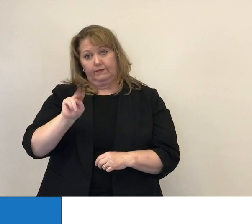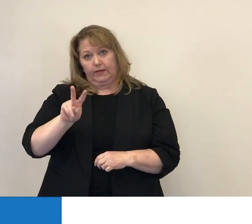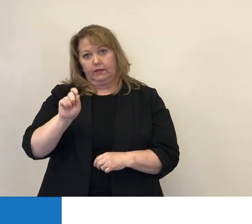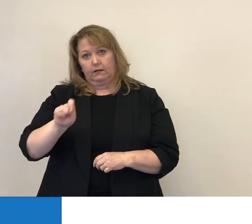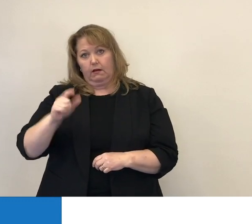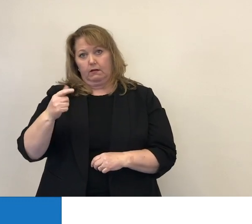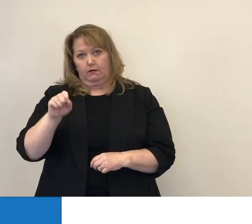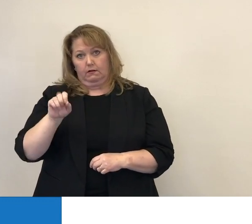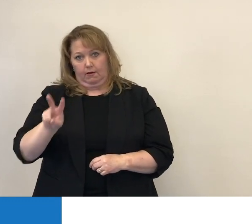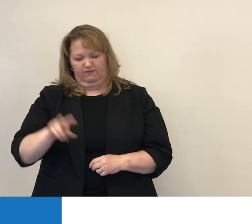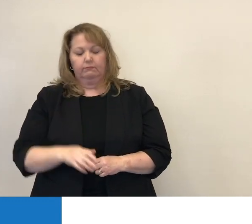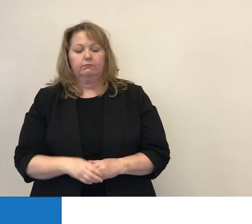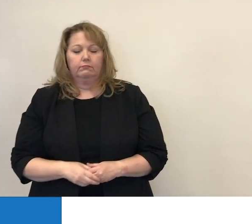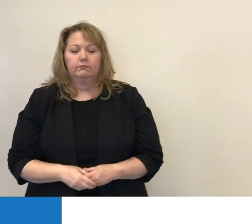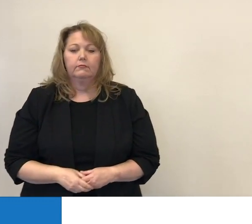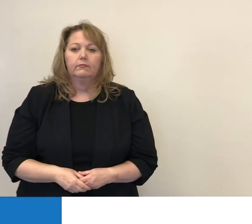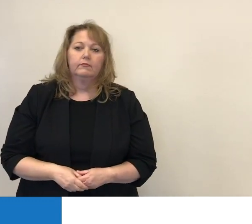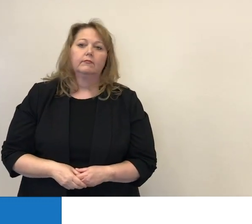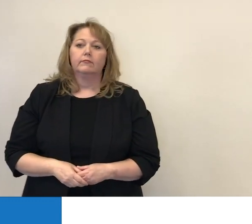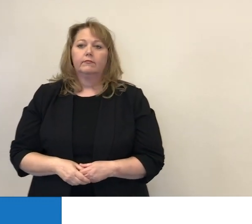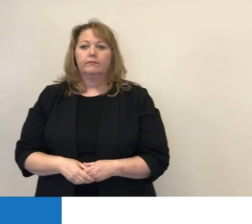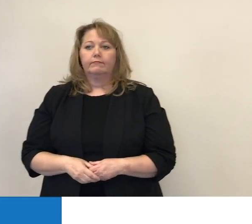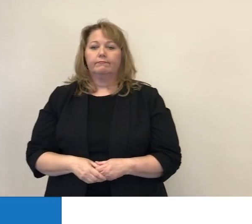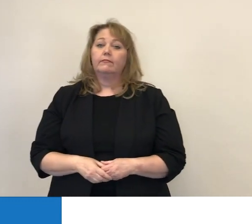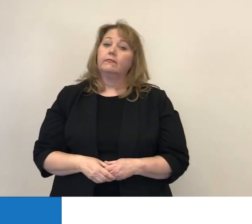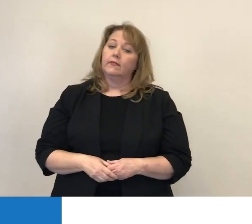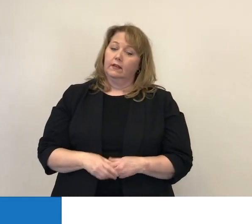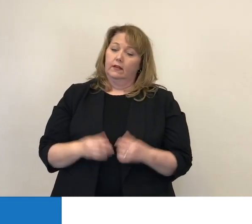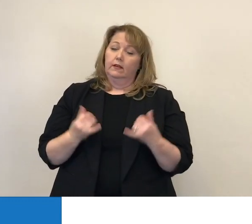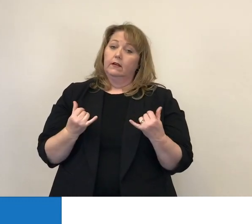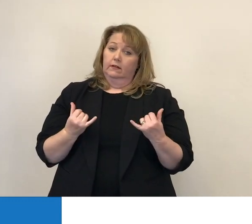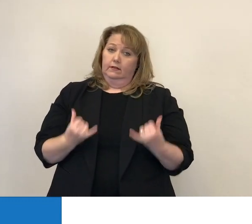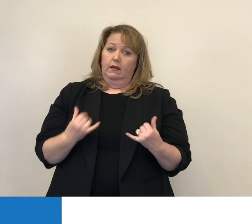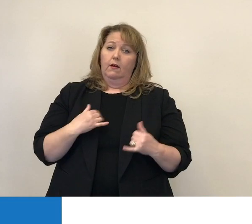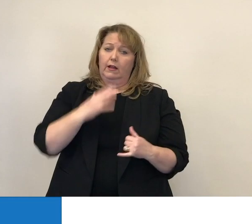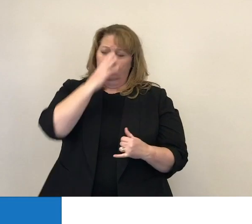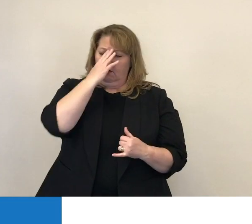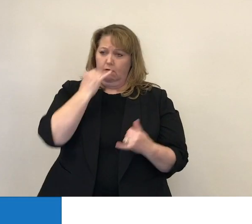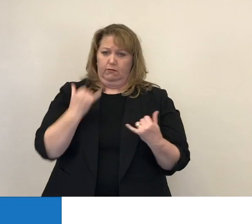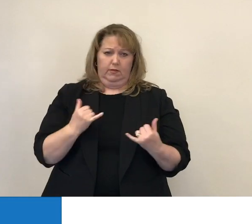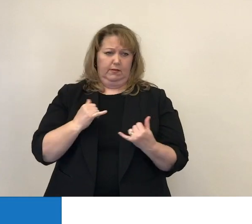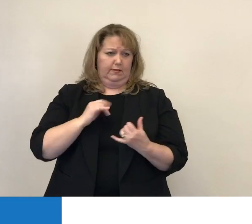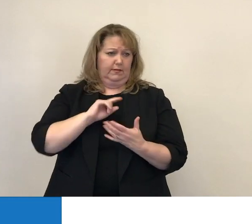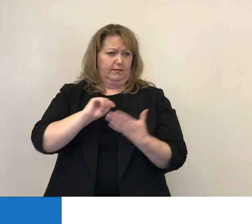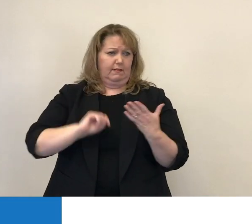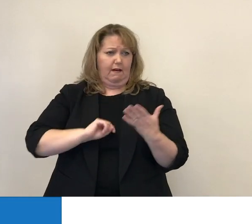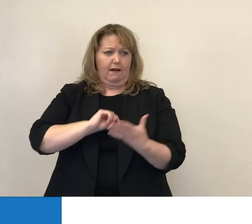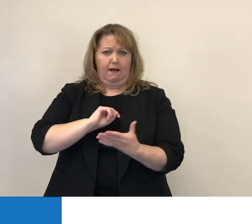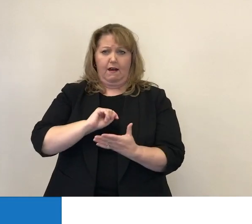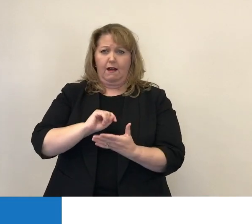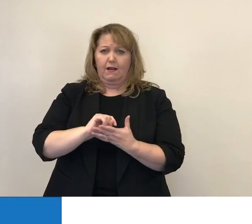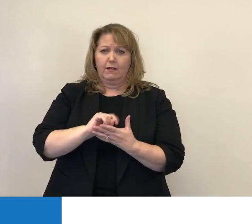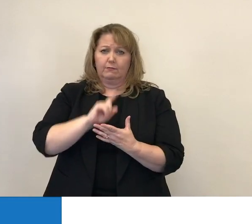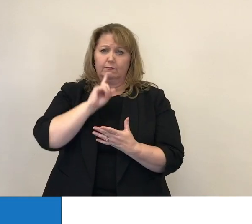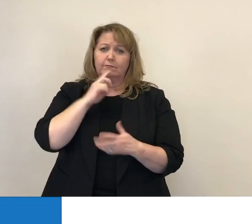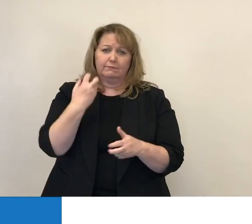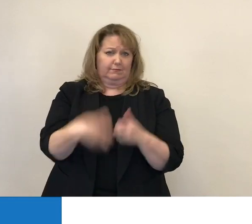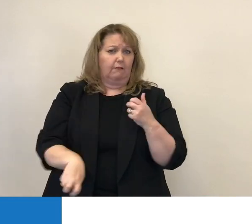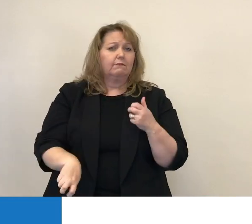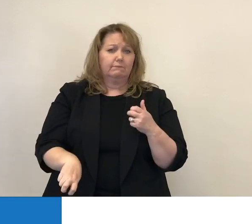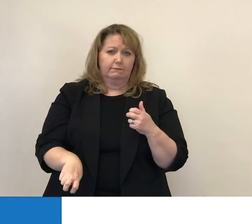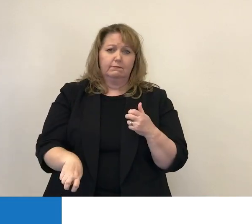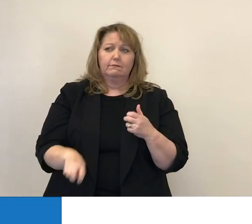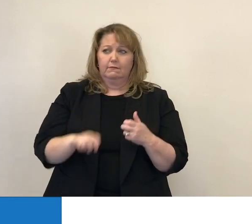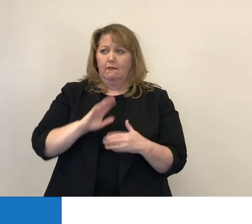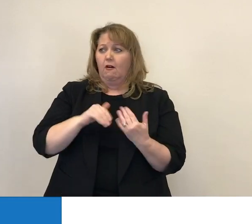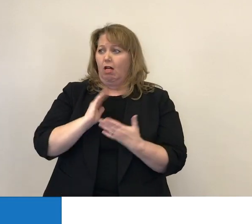nvhealthresponse.nv.gov. I know that this is an anxious time for everyone in the state of Nevada. We've been dealt a bad hand here, and the